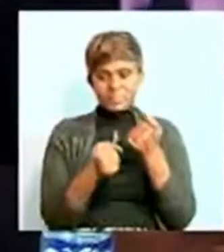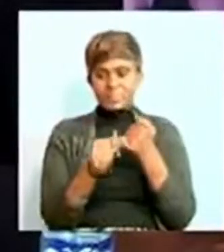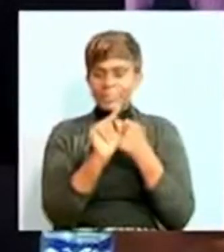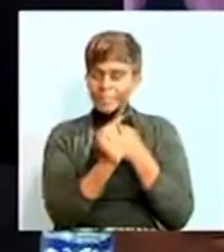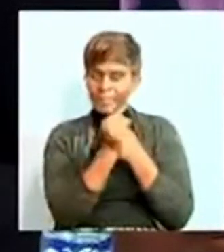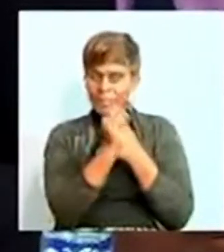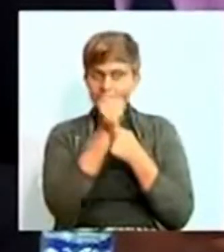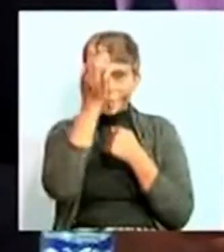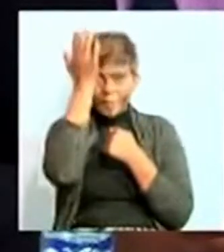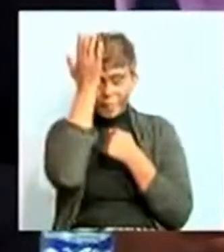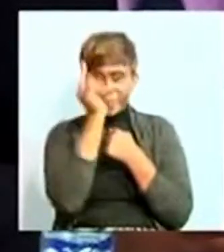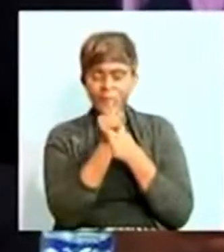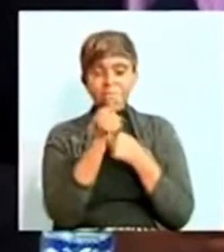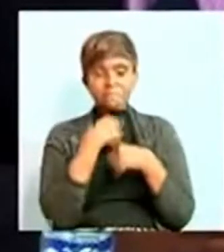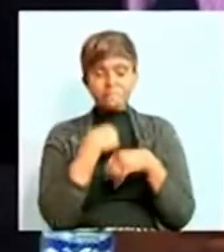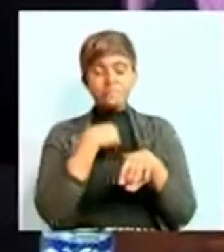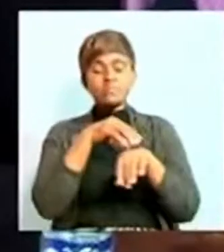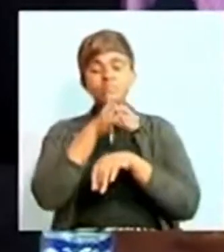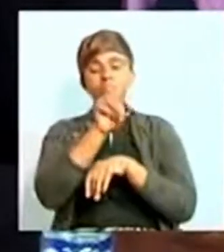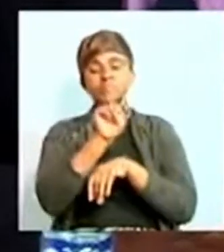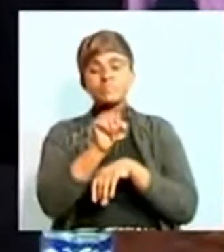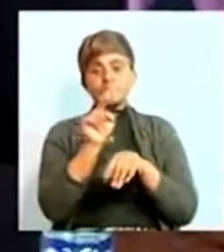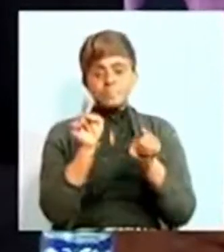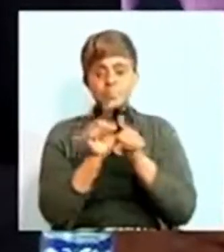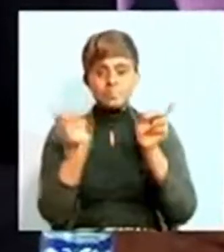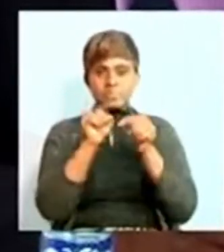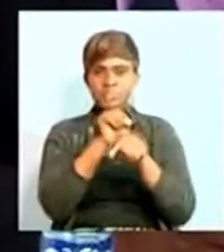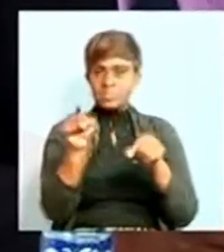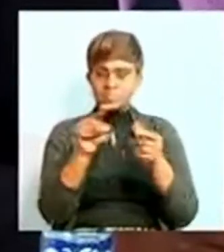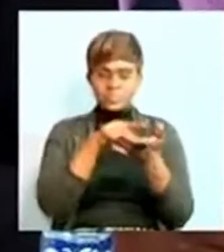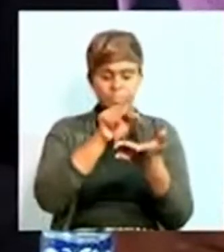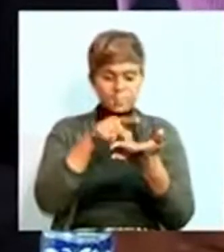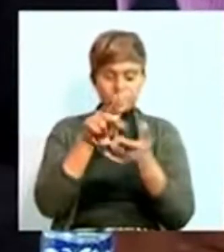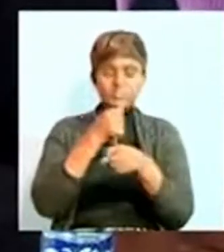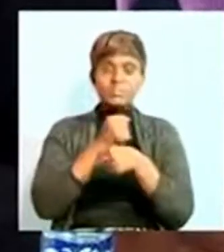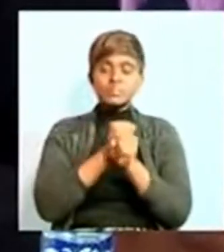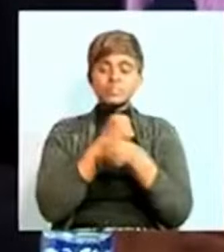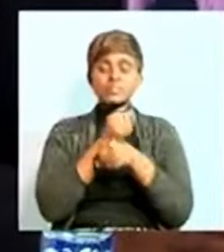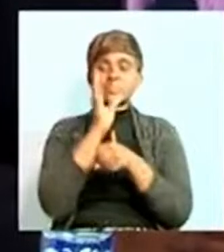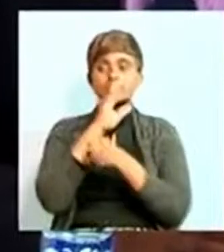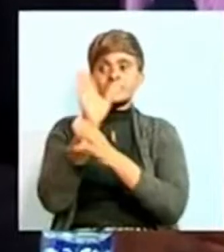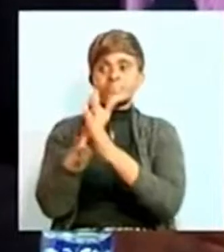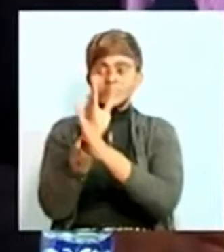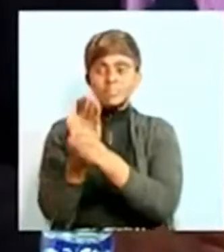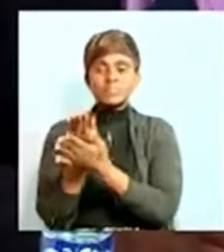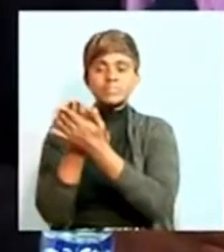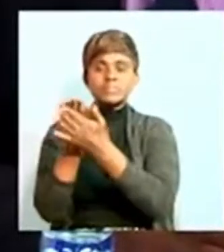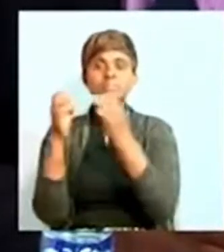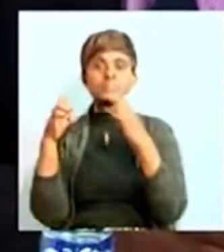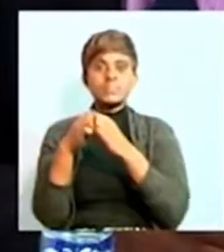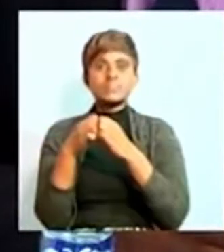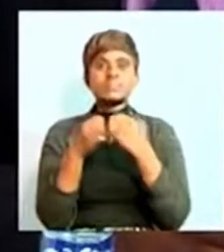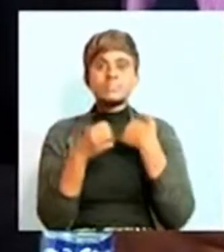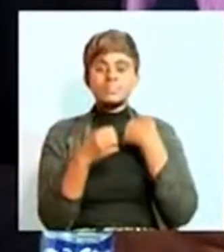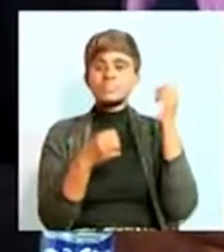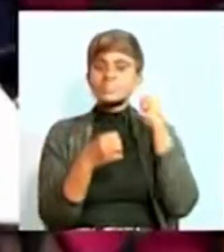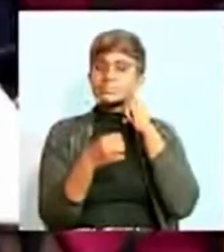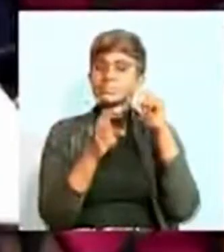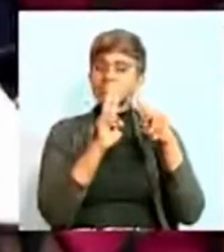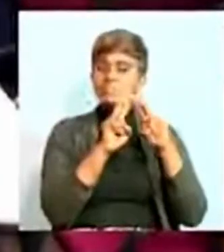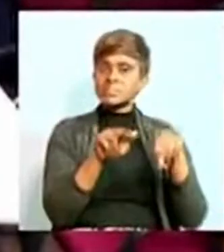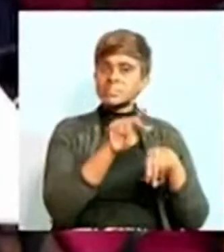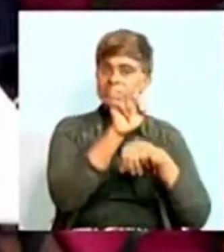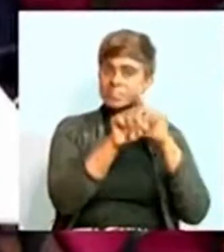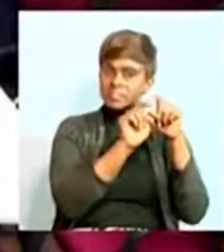1st is the date that I'm guided. It was when the payment was actually taken to the bank. You've heard the chair's